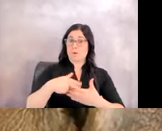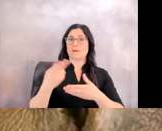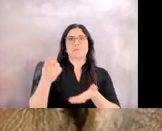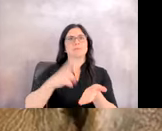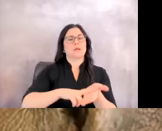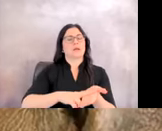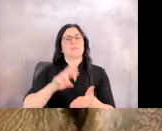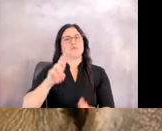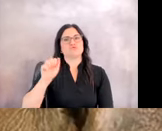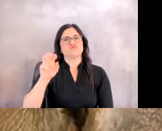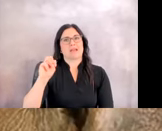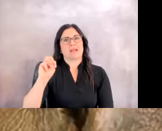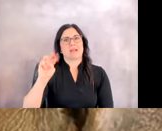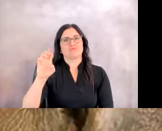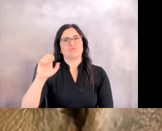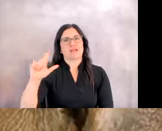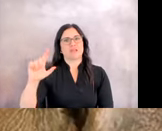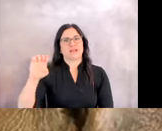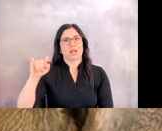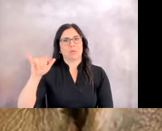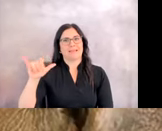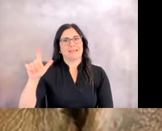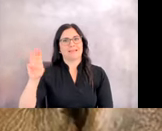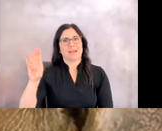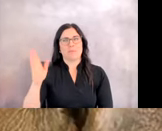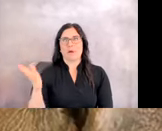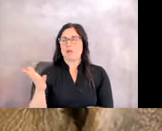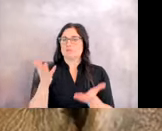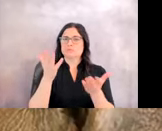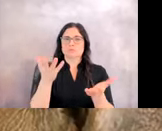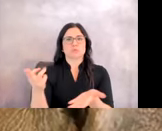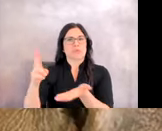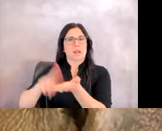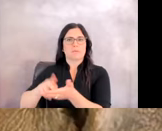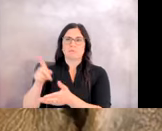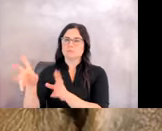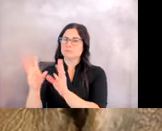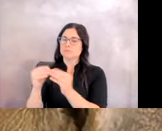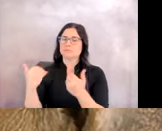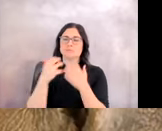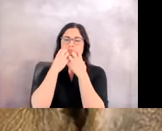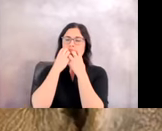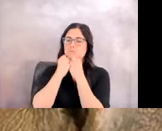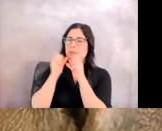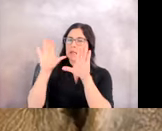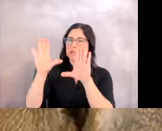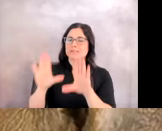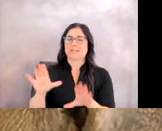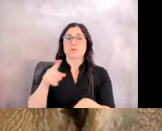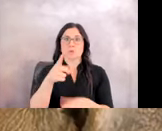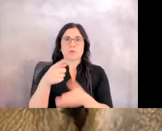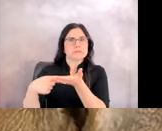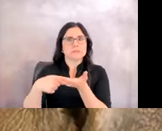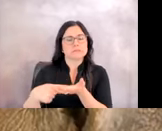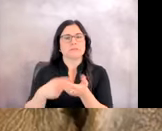Equity Lab to do it. It's so enlightening, and it's really valuable. So we can work through those issues.